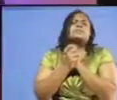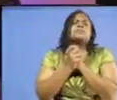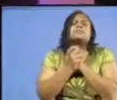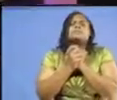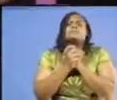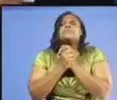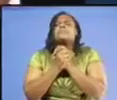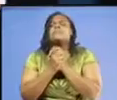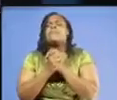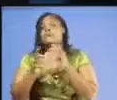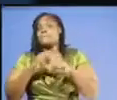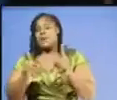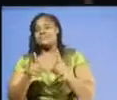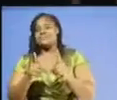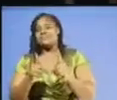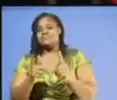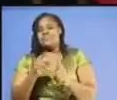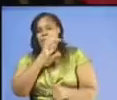But I hear Paul.